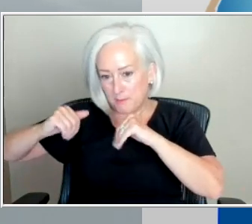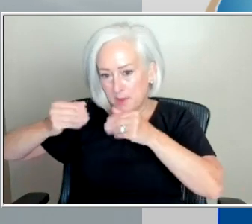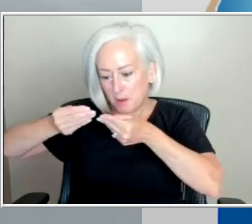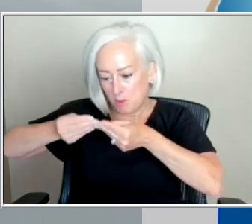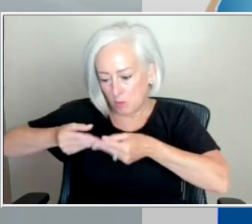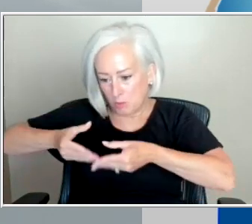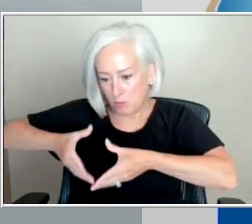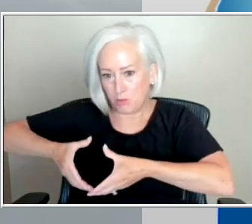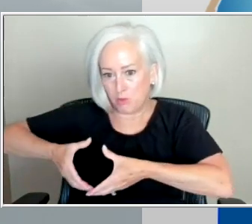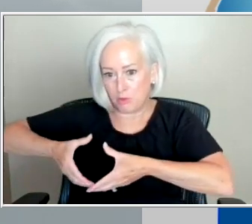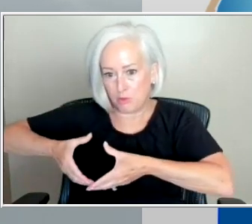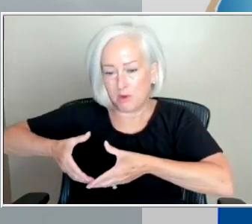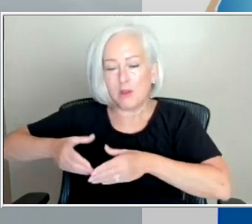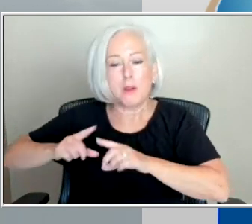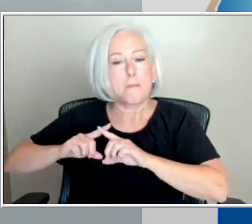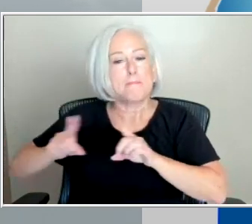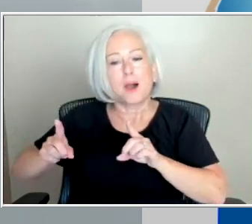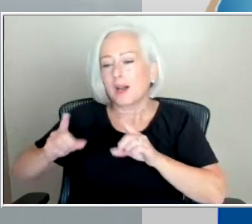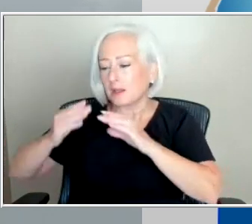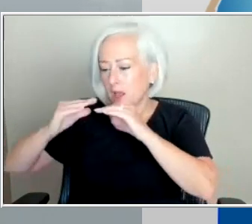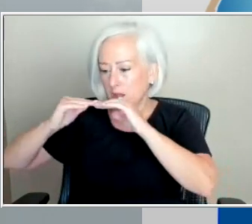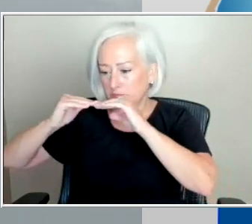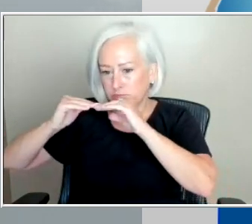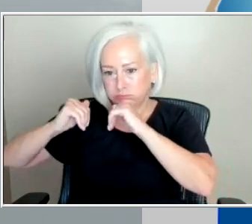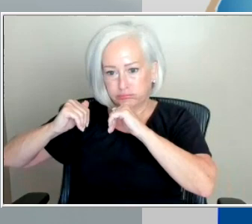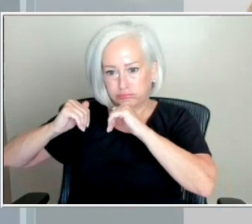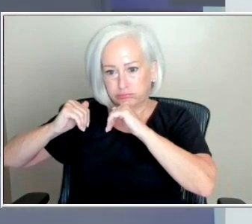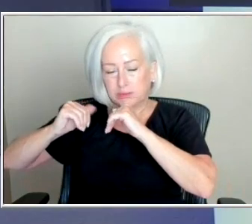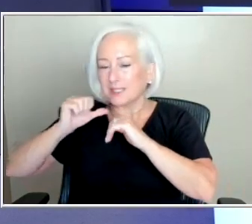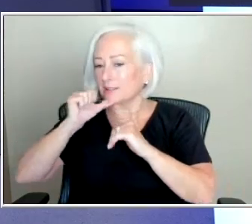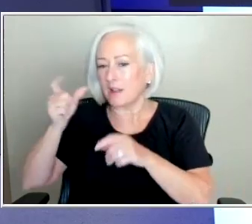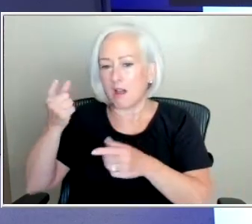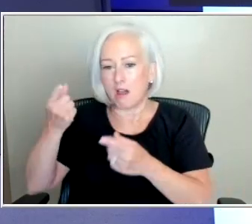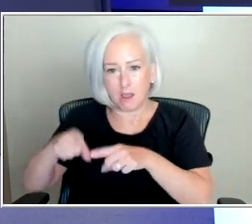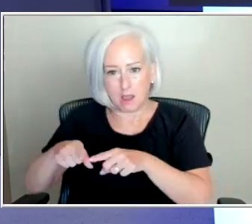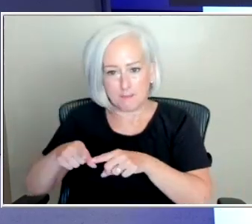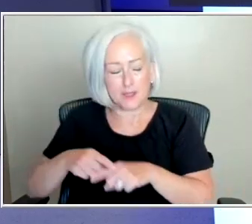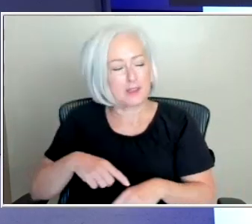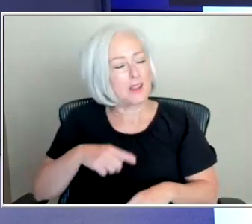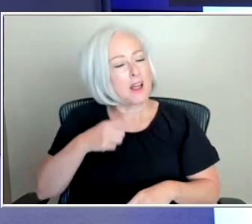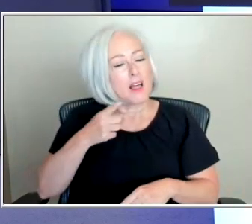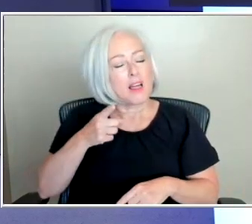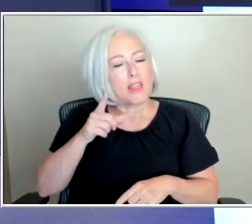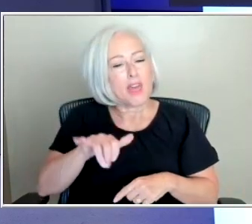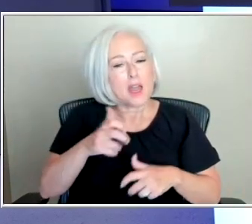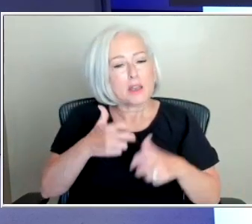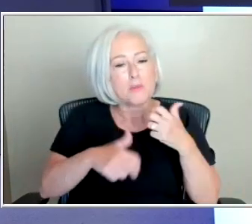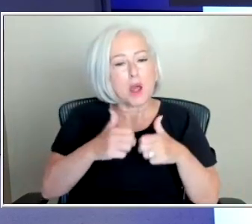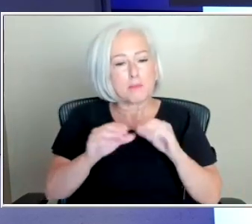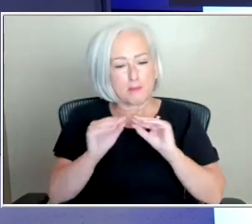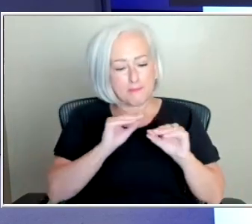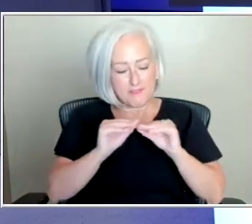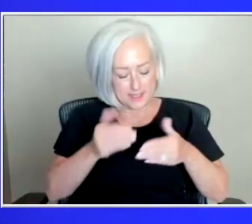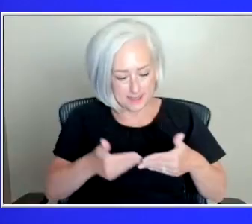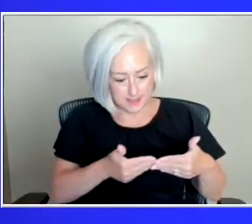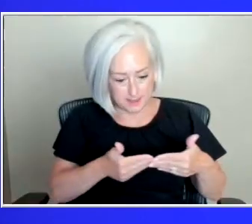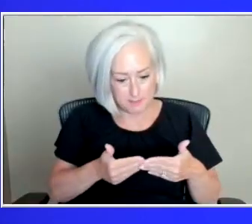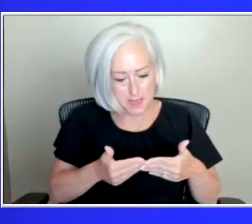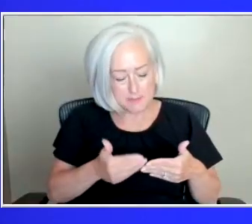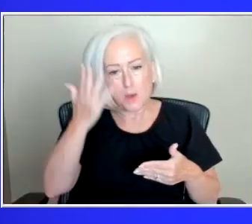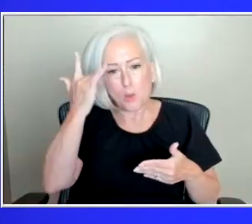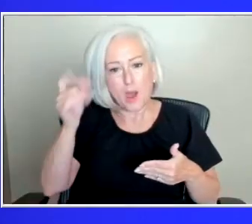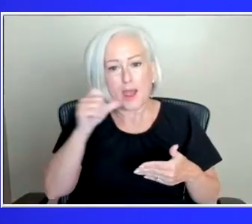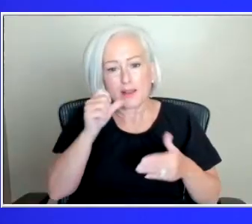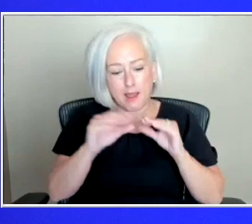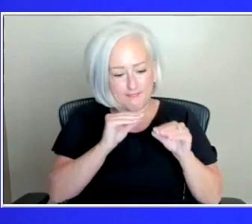the lungs. So the problem was fixed as a baby. Why didn't that fix stick? So that's one of the hard parts about operating on babies